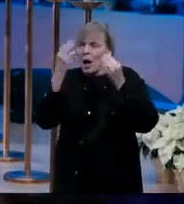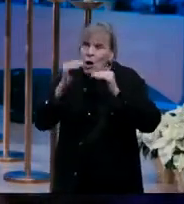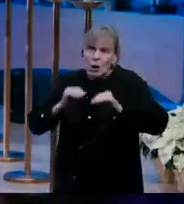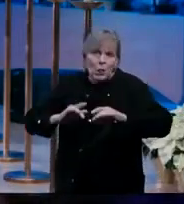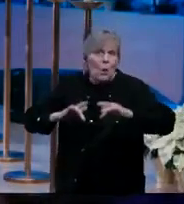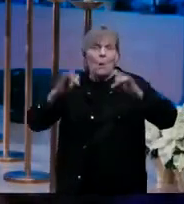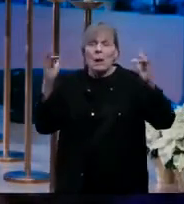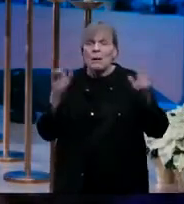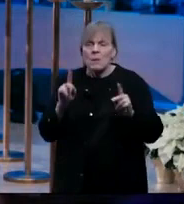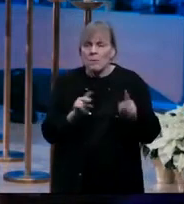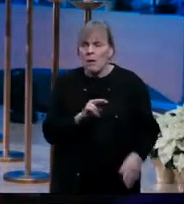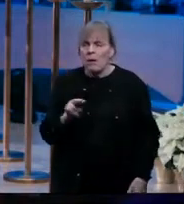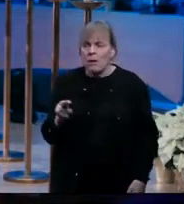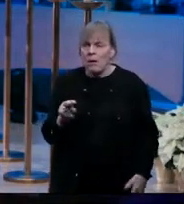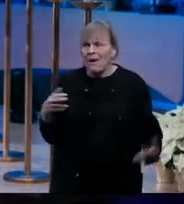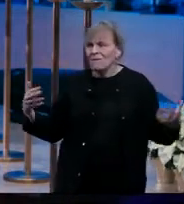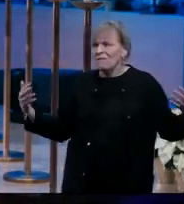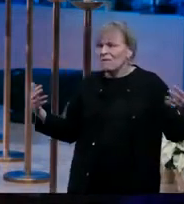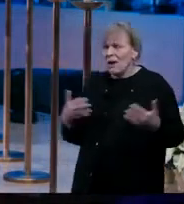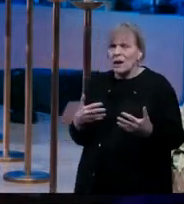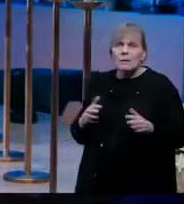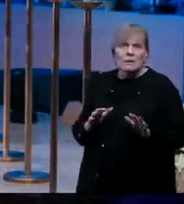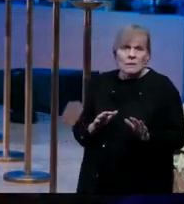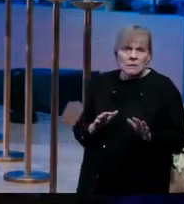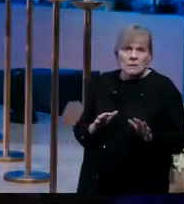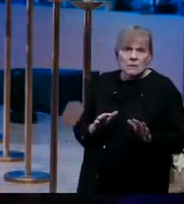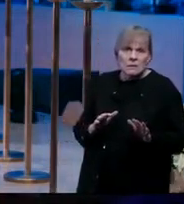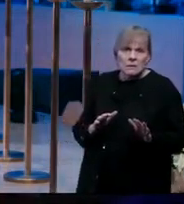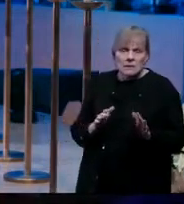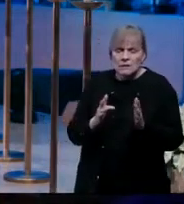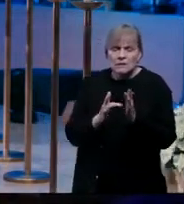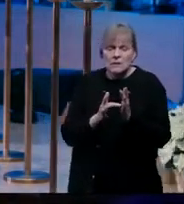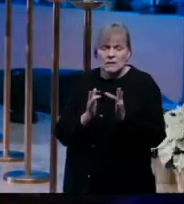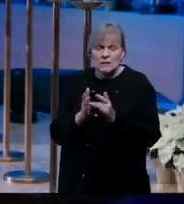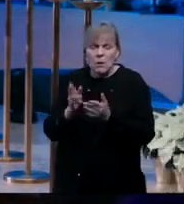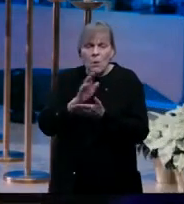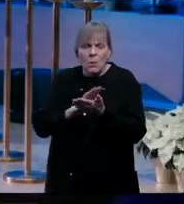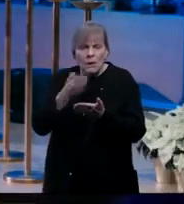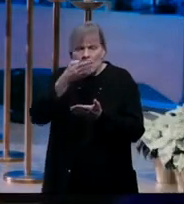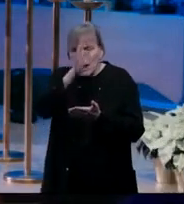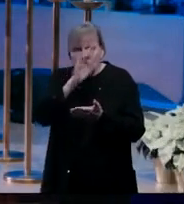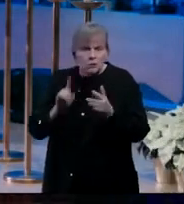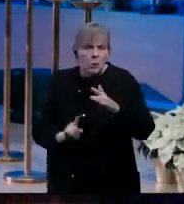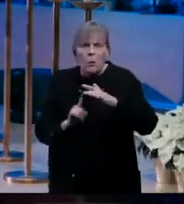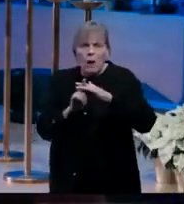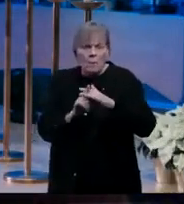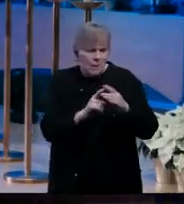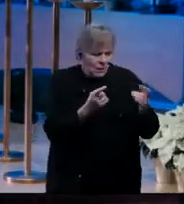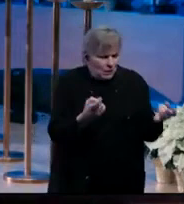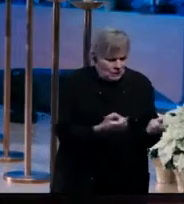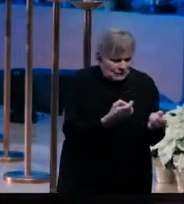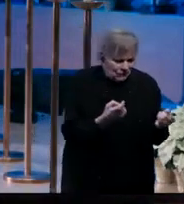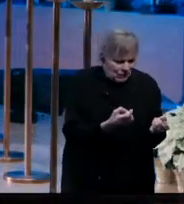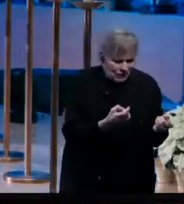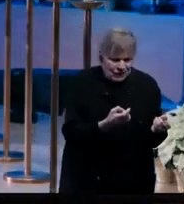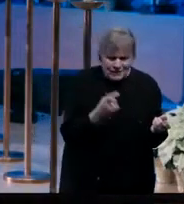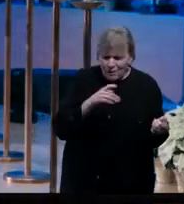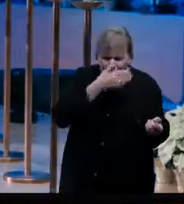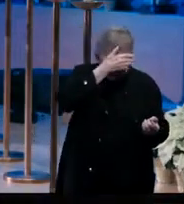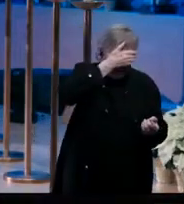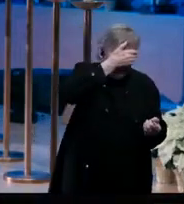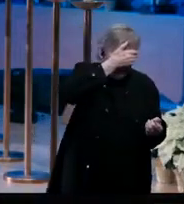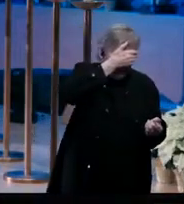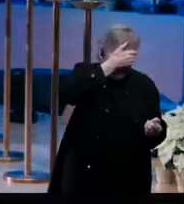glory, people would be afraid, because he's a holy God showing up into sinful people, and they would cover their eyes